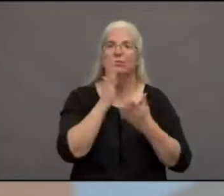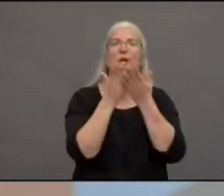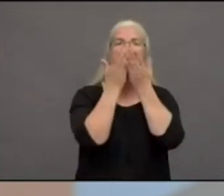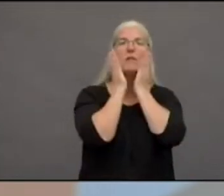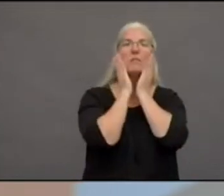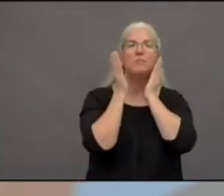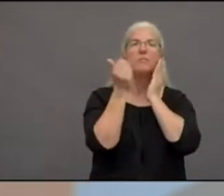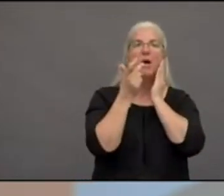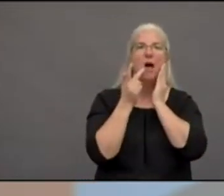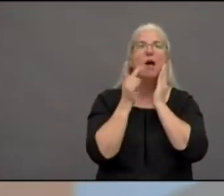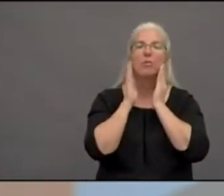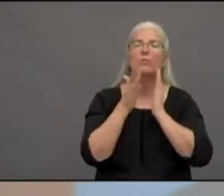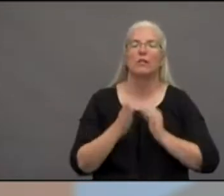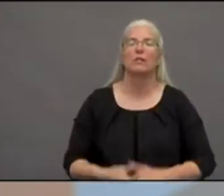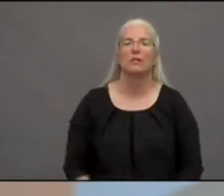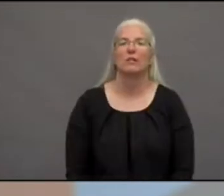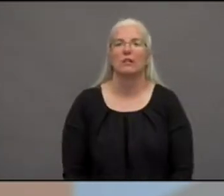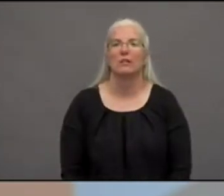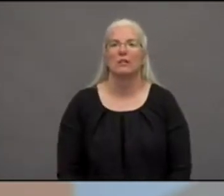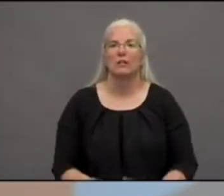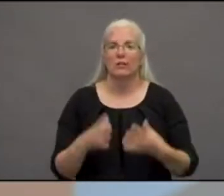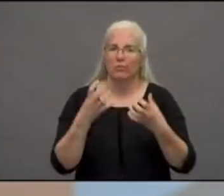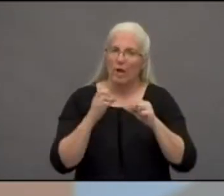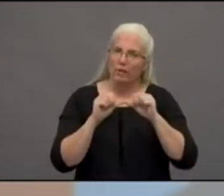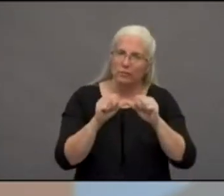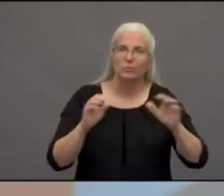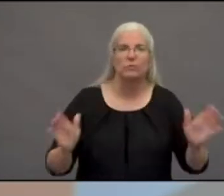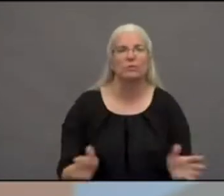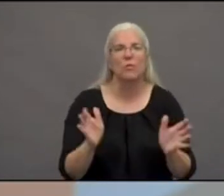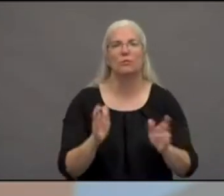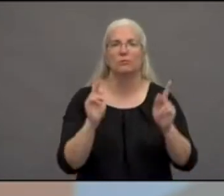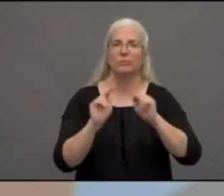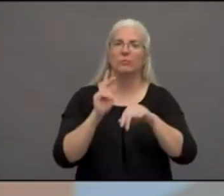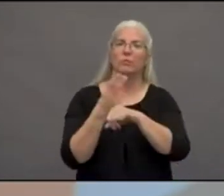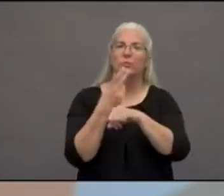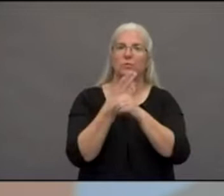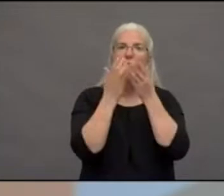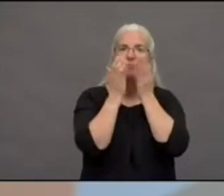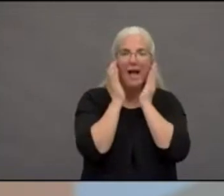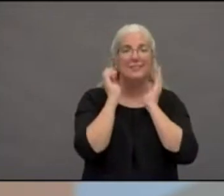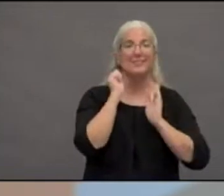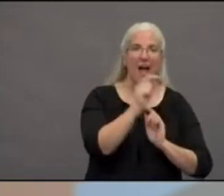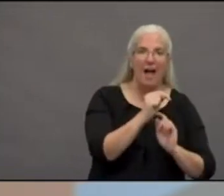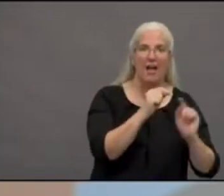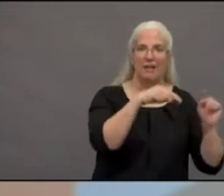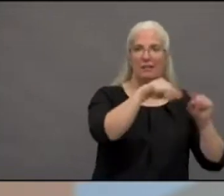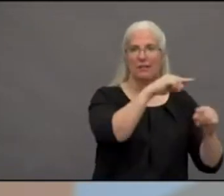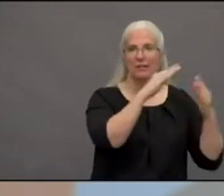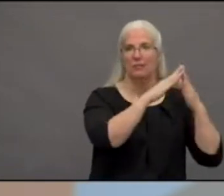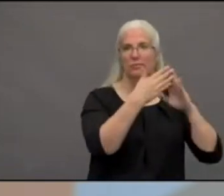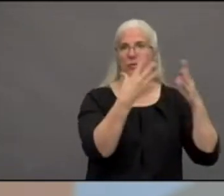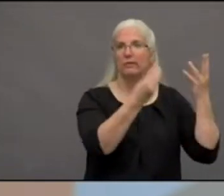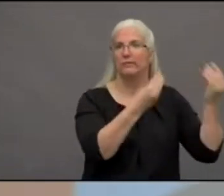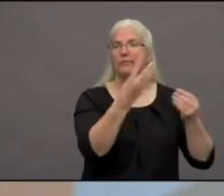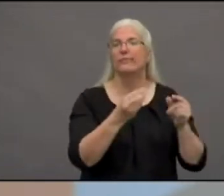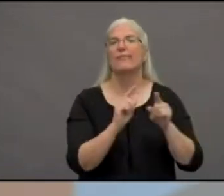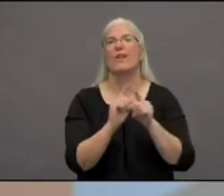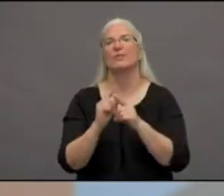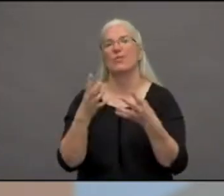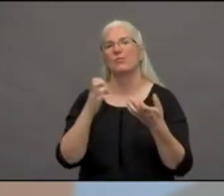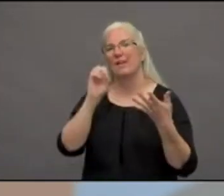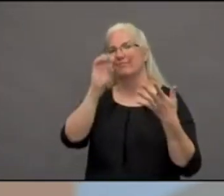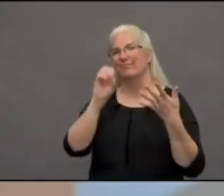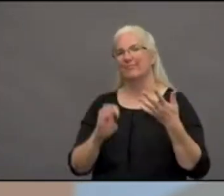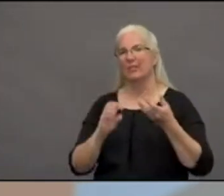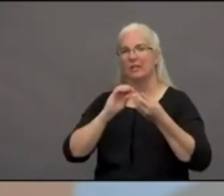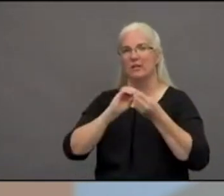And we encourage you to keep wearing your face coverings when you are outside of the home. I also have an update on numbers for